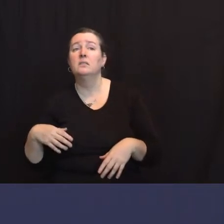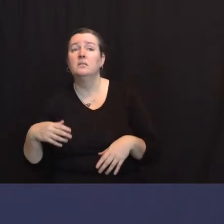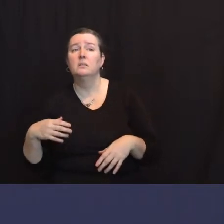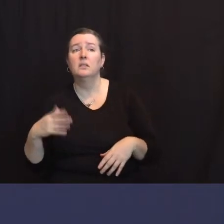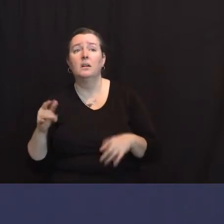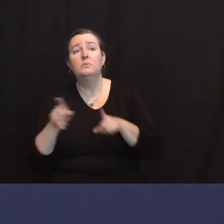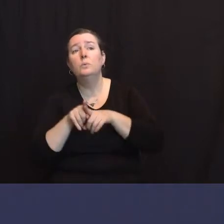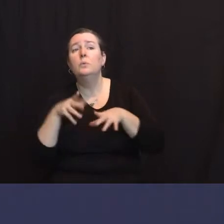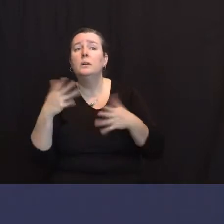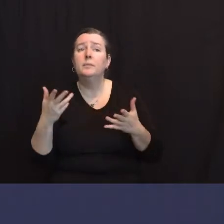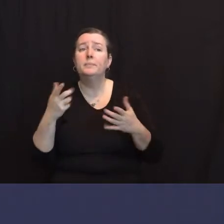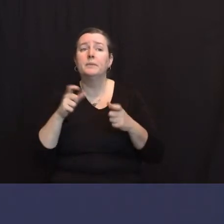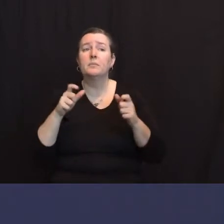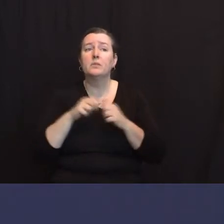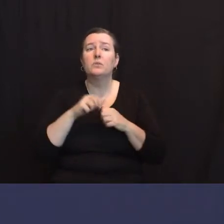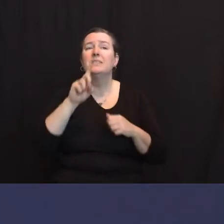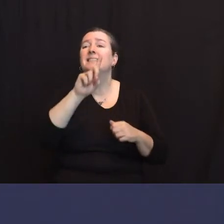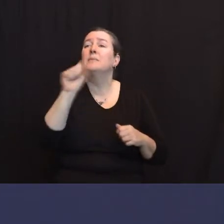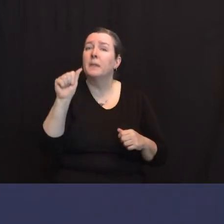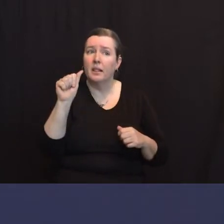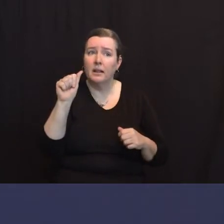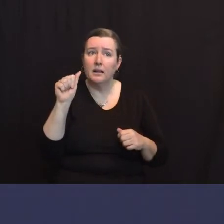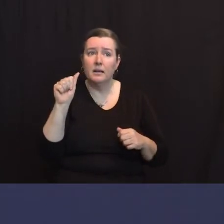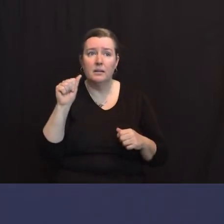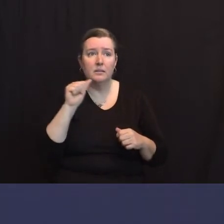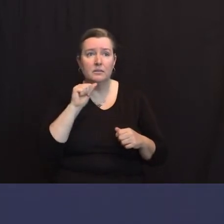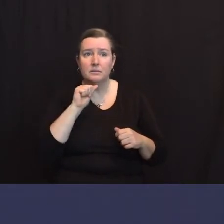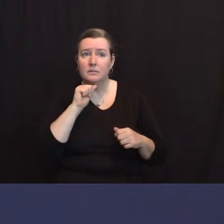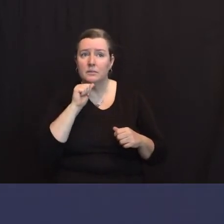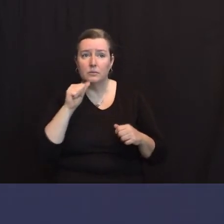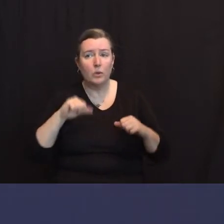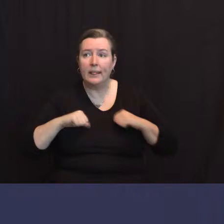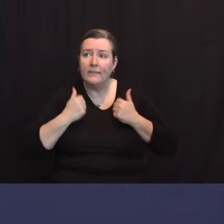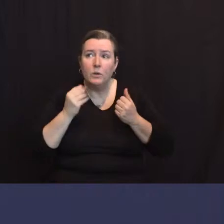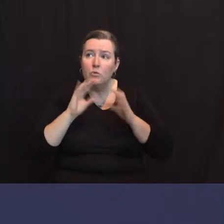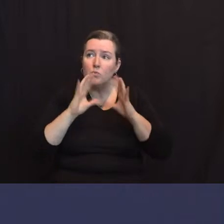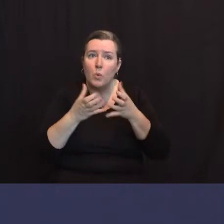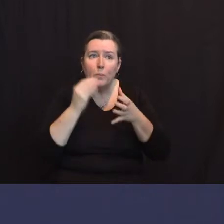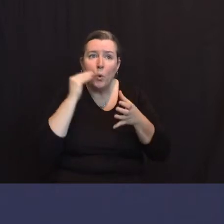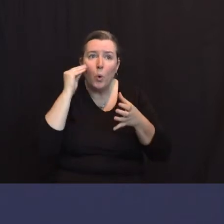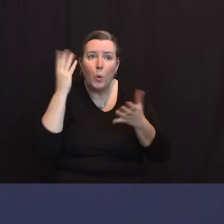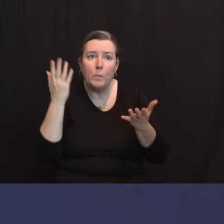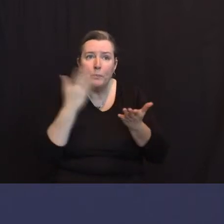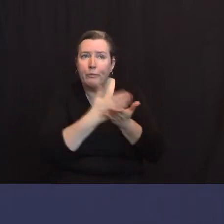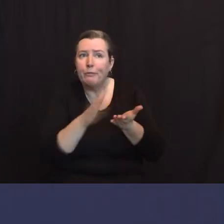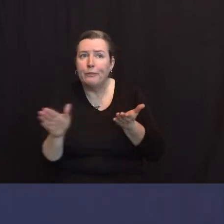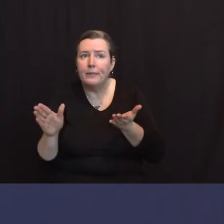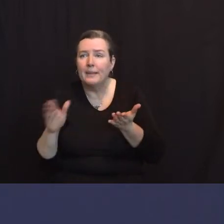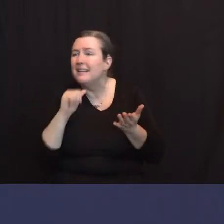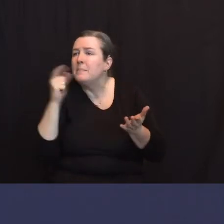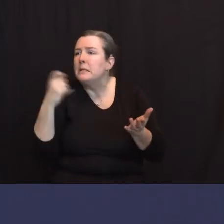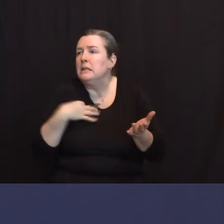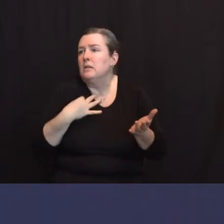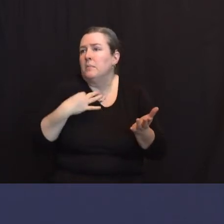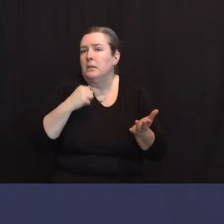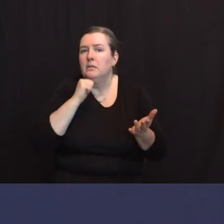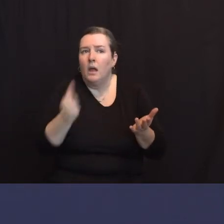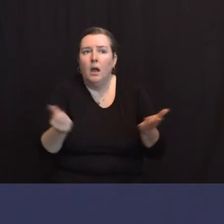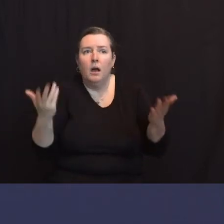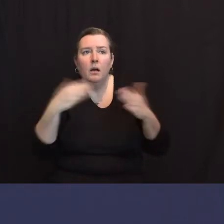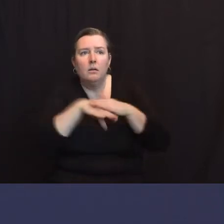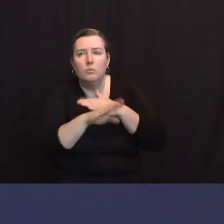group homes say they've been left out of the state's vaccine eligibility list. What's your response, and how does the state plan to prioritize vaccines for